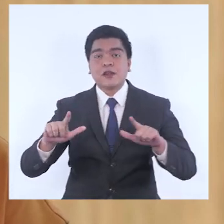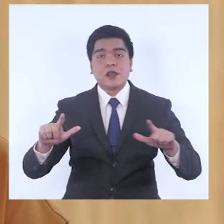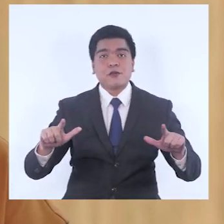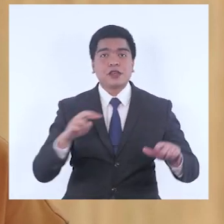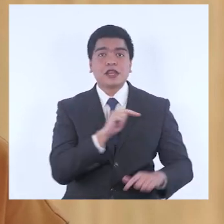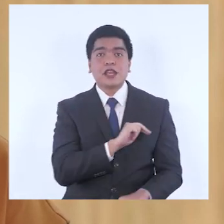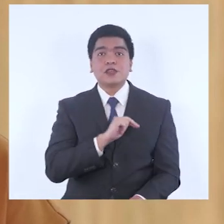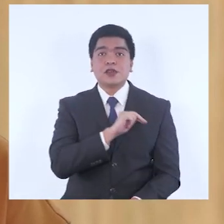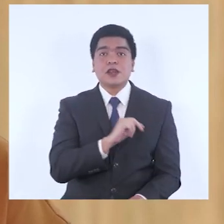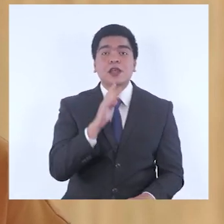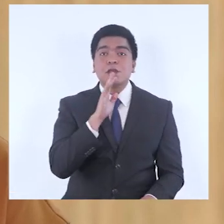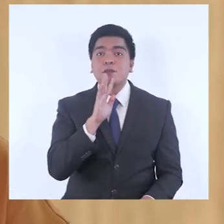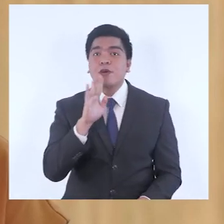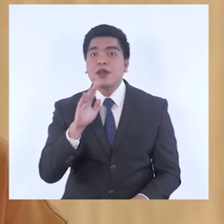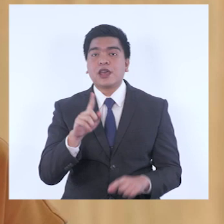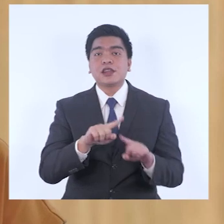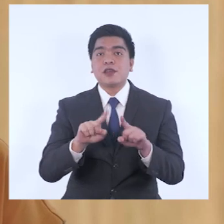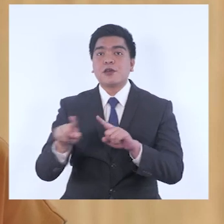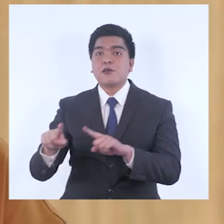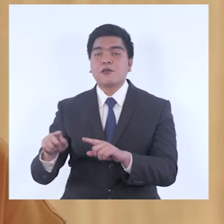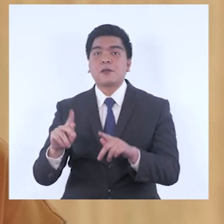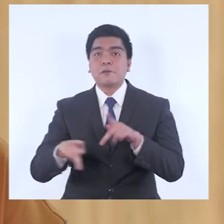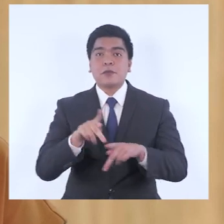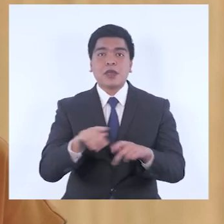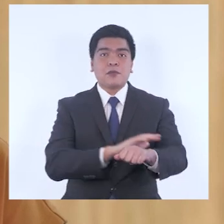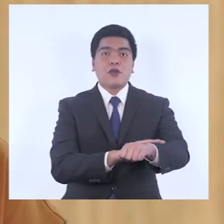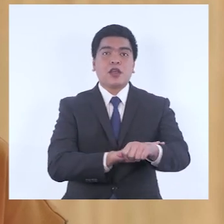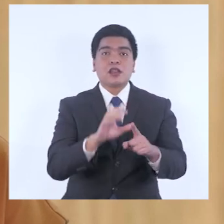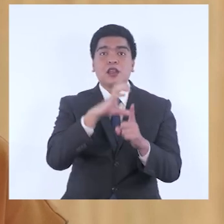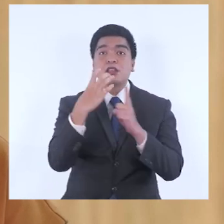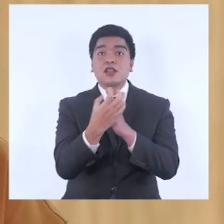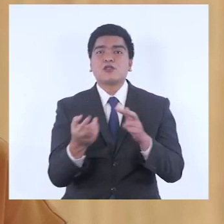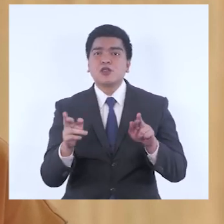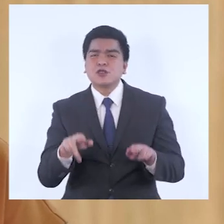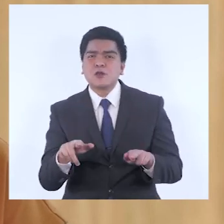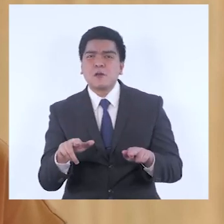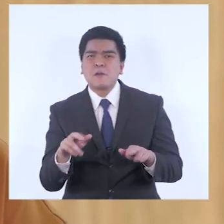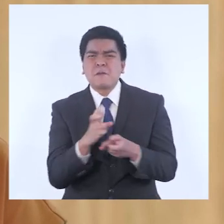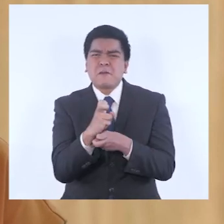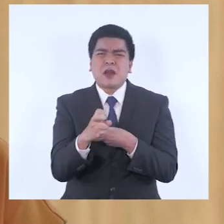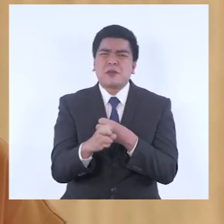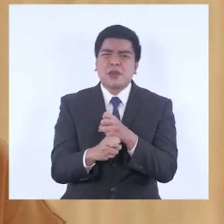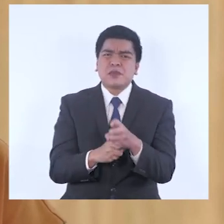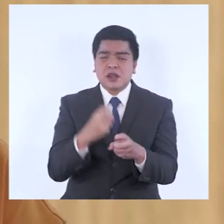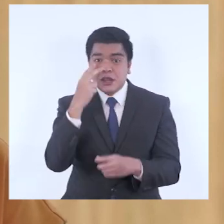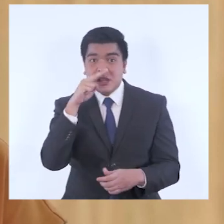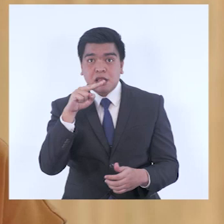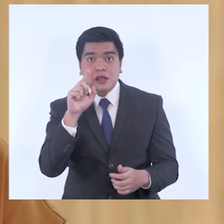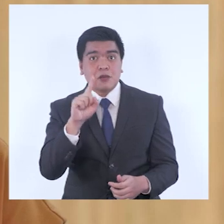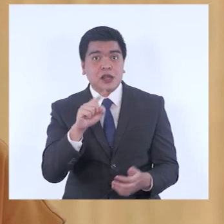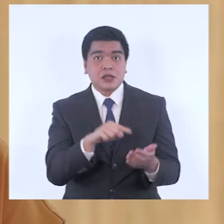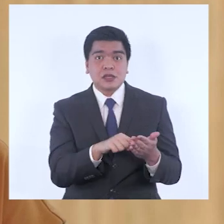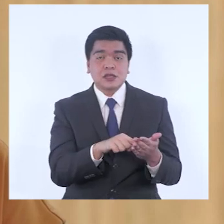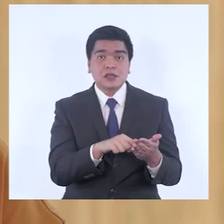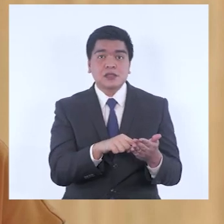and cultures poses problems, unnoticeable as they may seem, but could spell